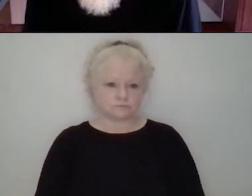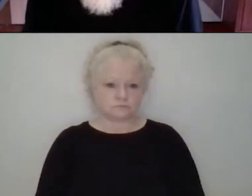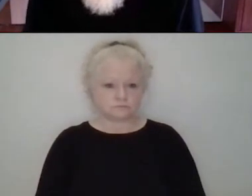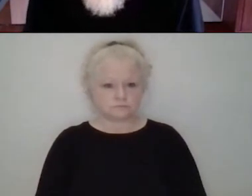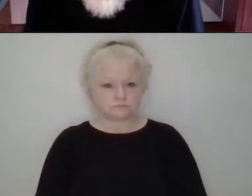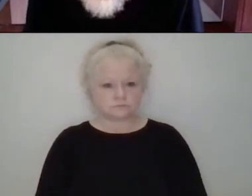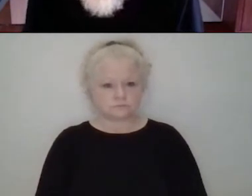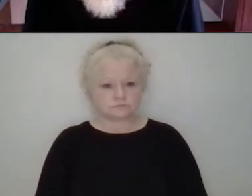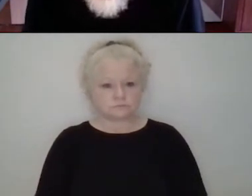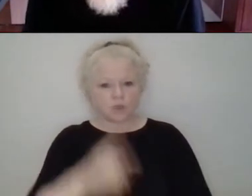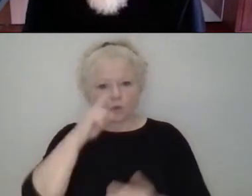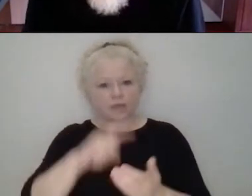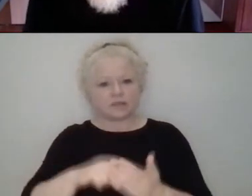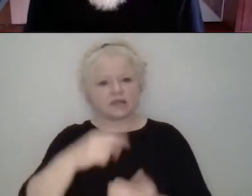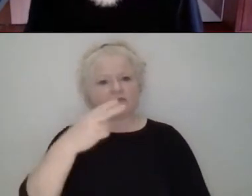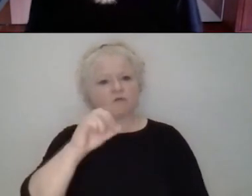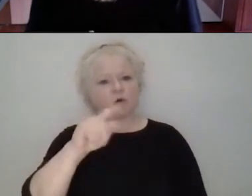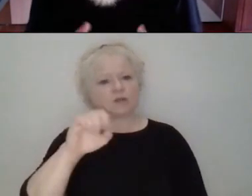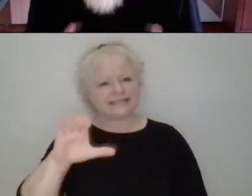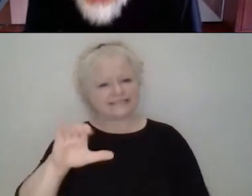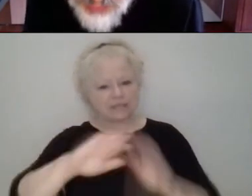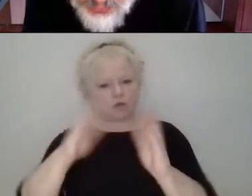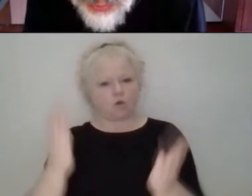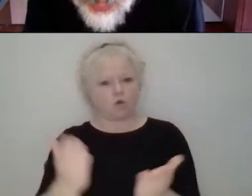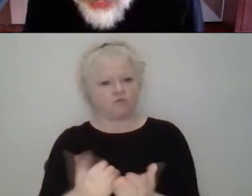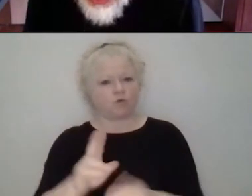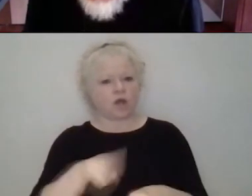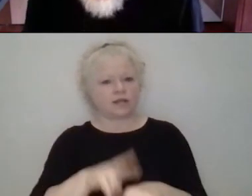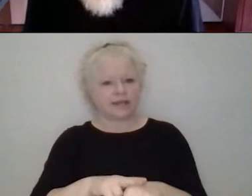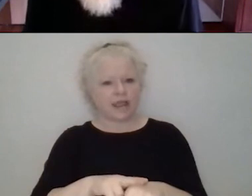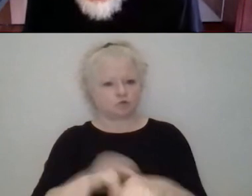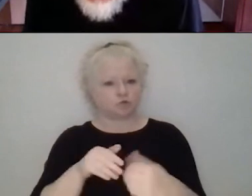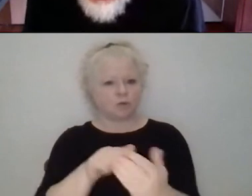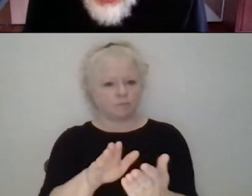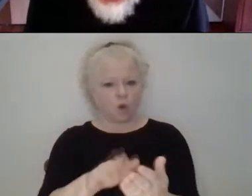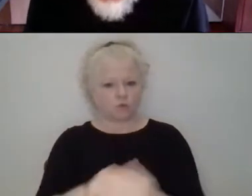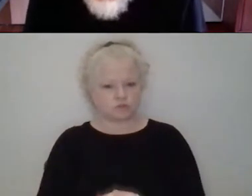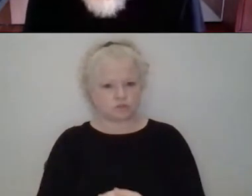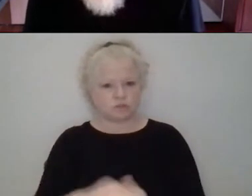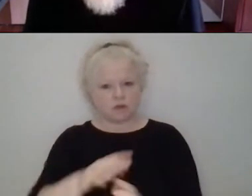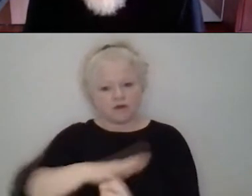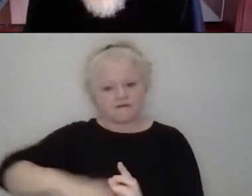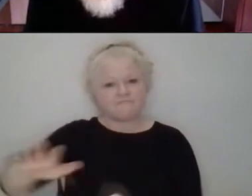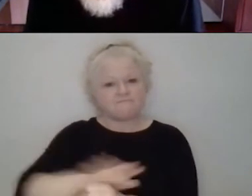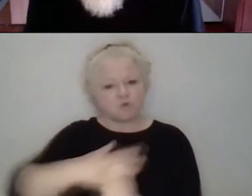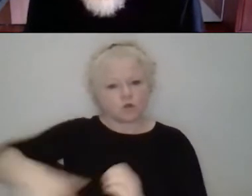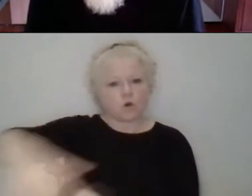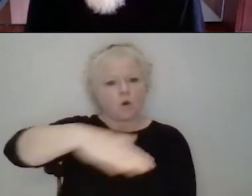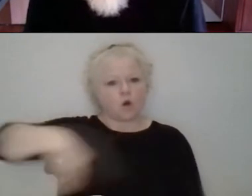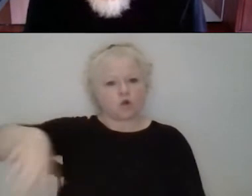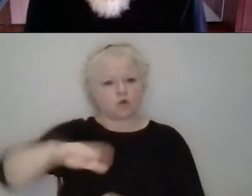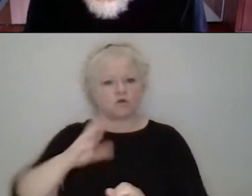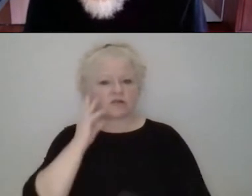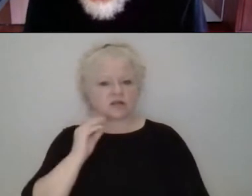believe in a holistic approach in the projects, in a 360 degrees experience to create a narrative, no? Like emotional